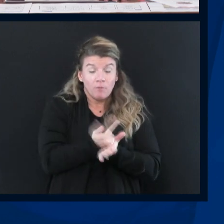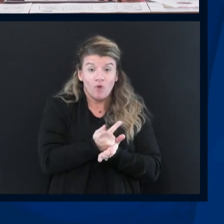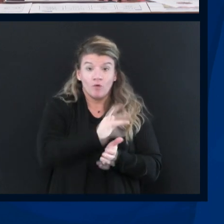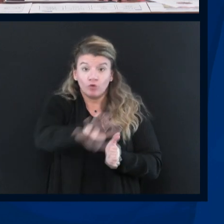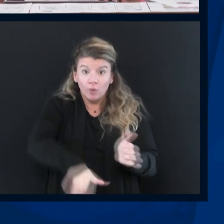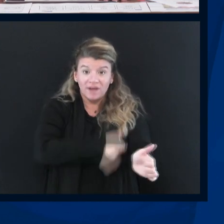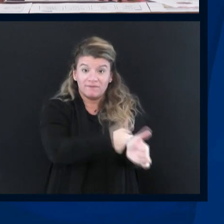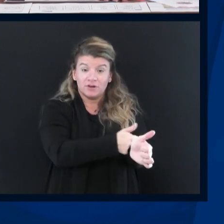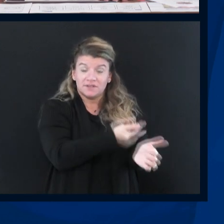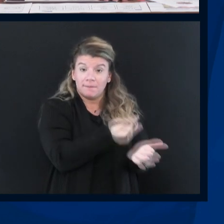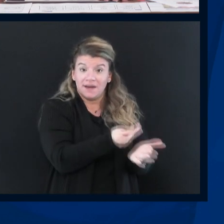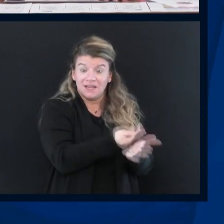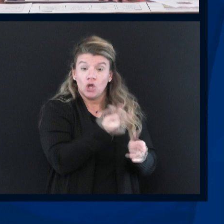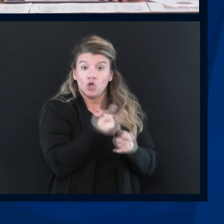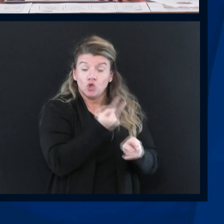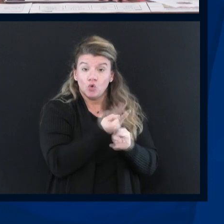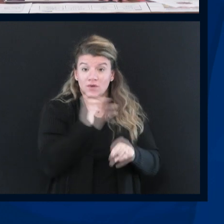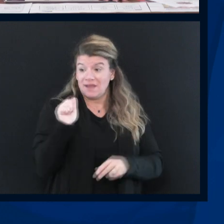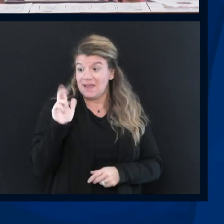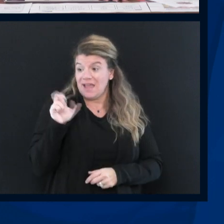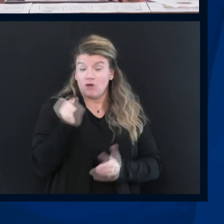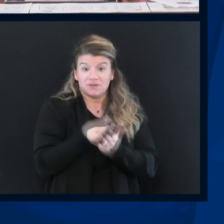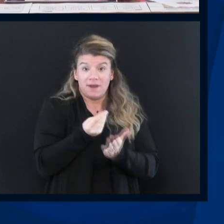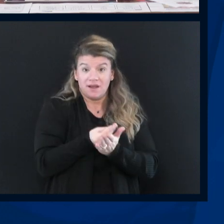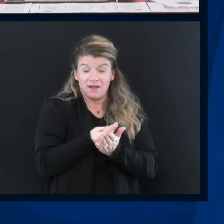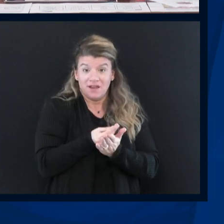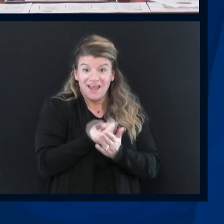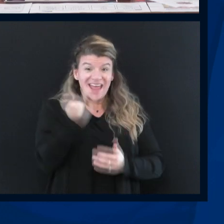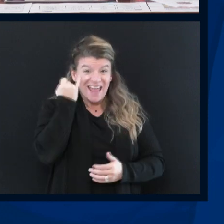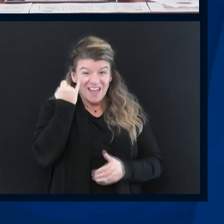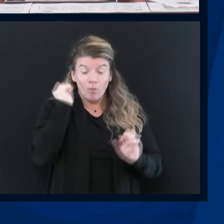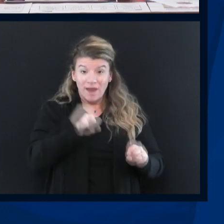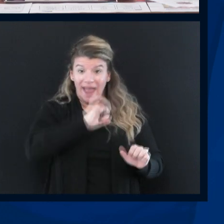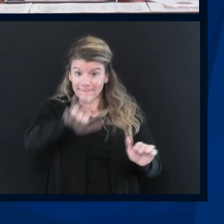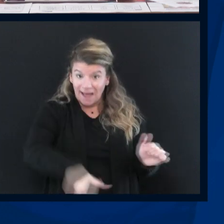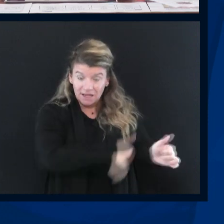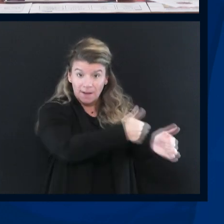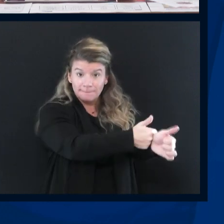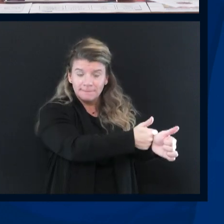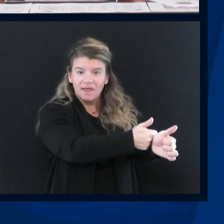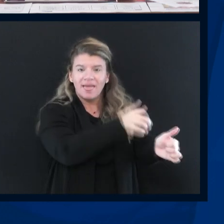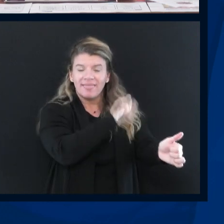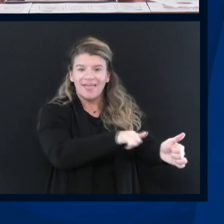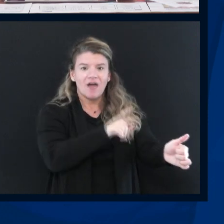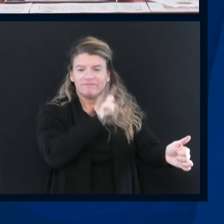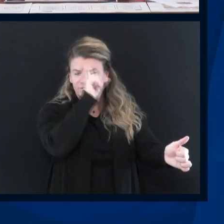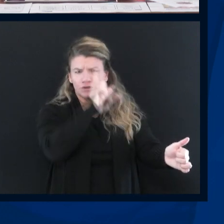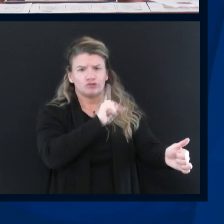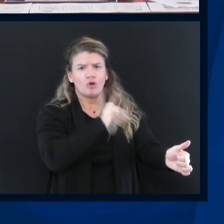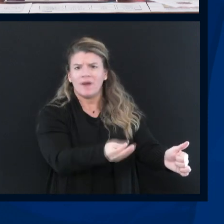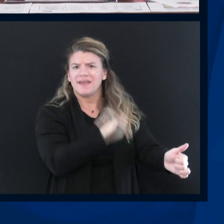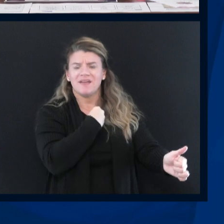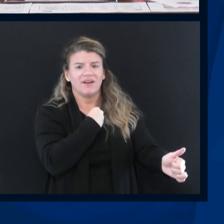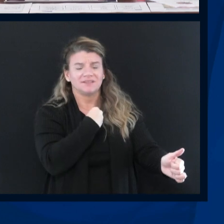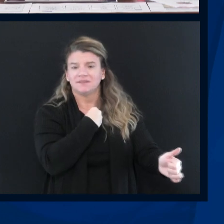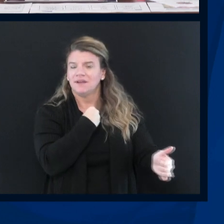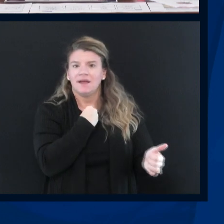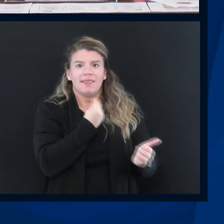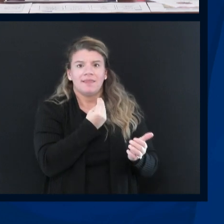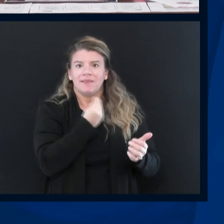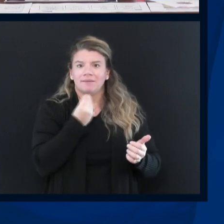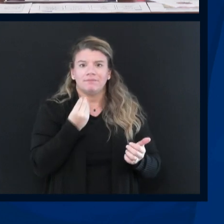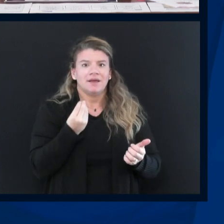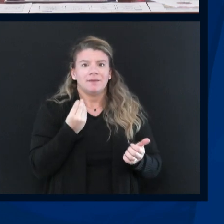CARES money, not only will it will assure us the insurance policy of the reimbursement of the